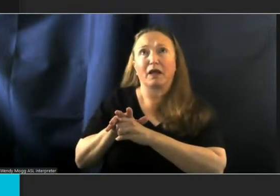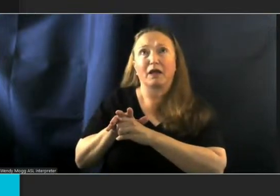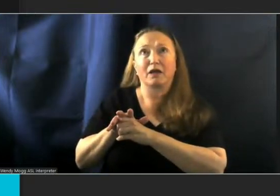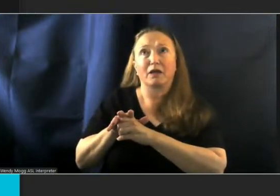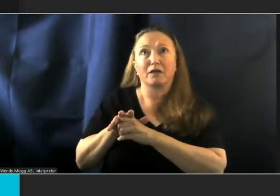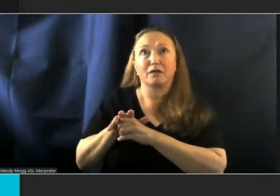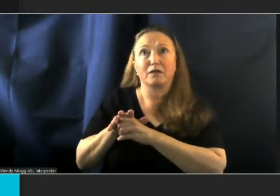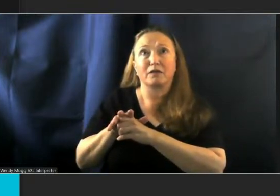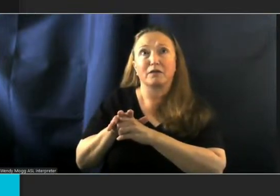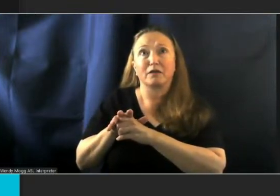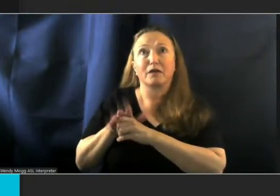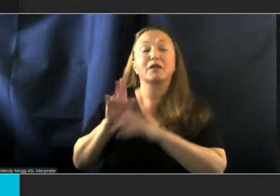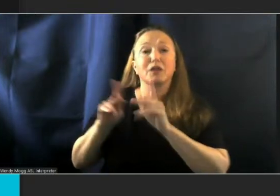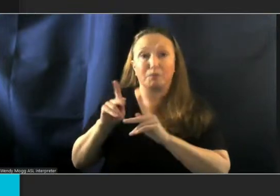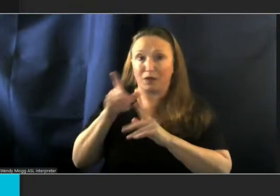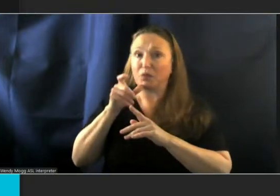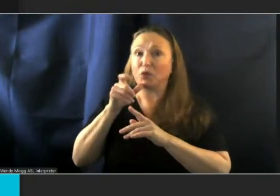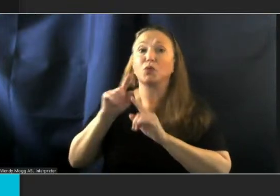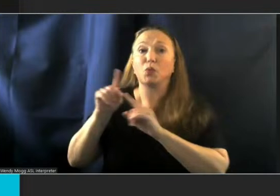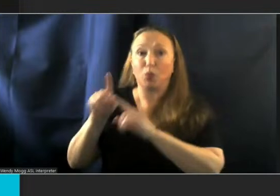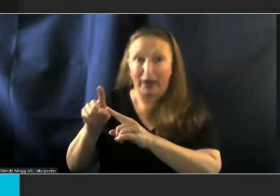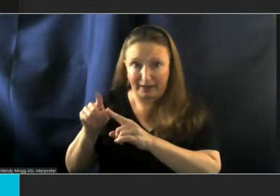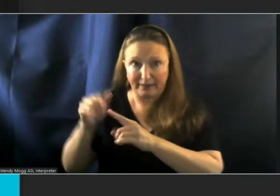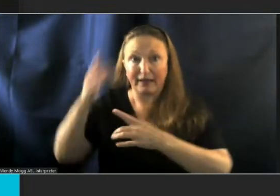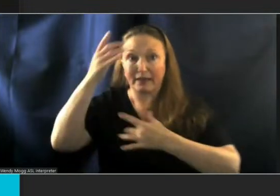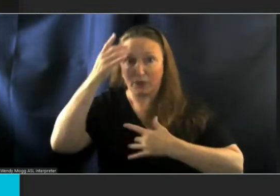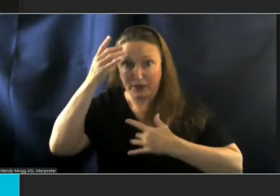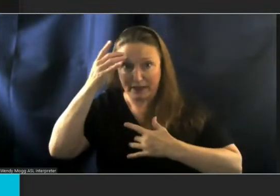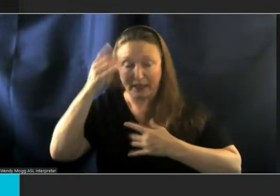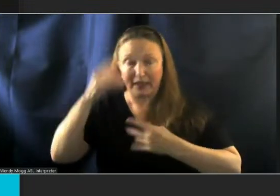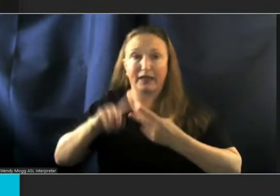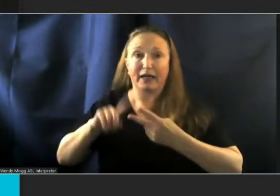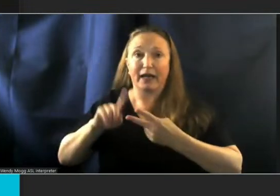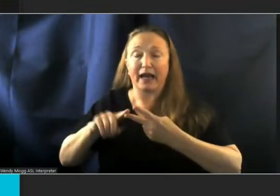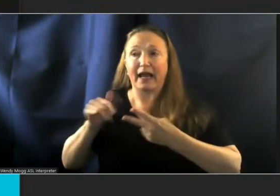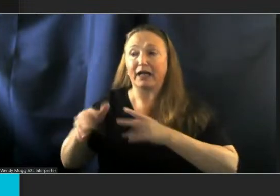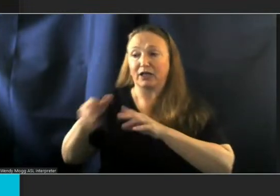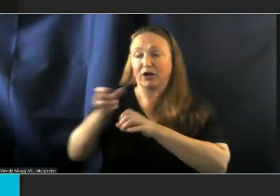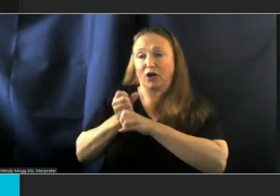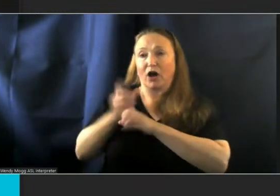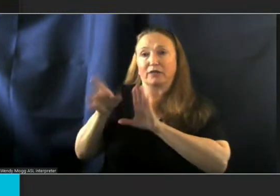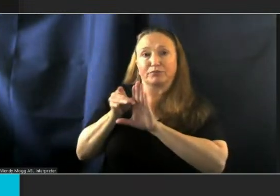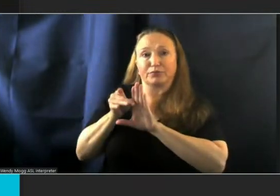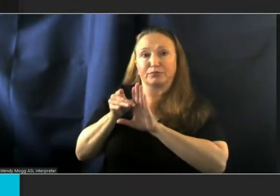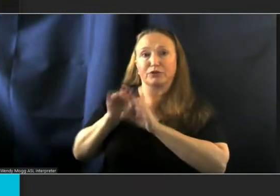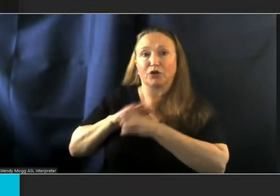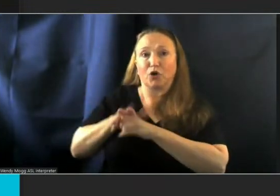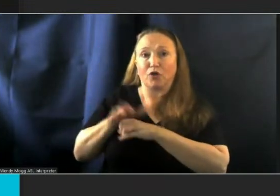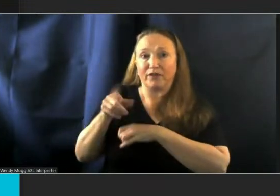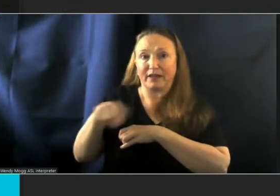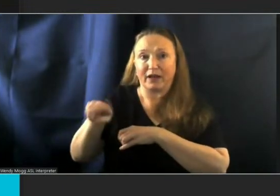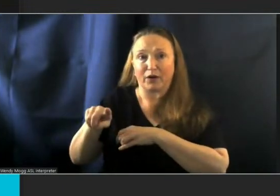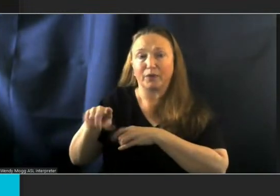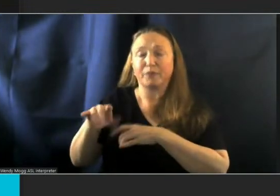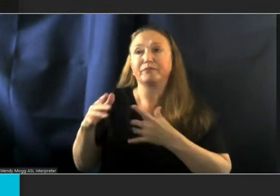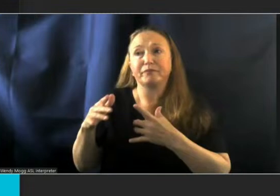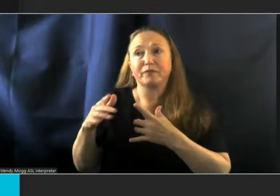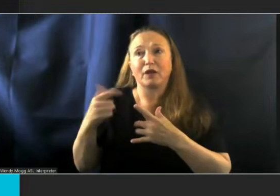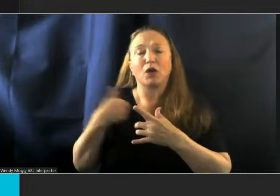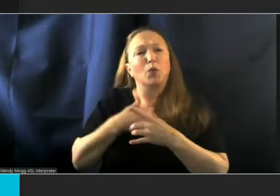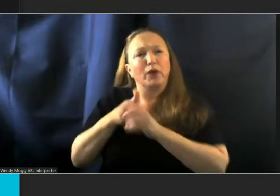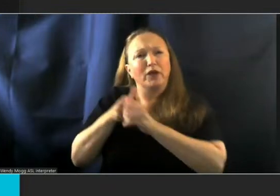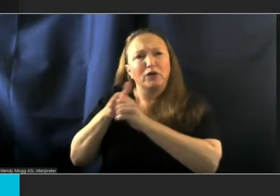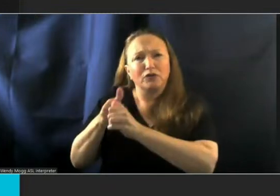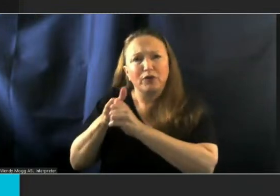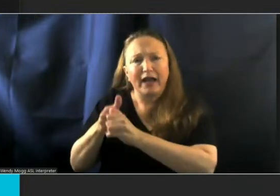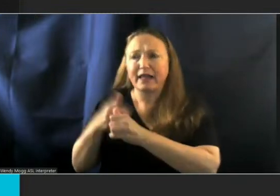the ones who went when they were infectious and the ones who got COVID likely at that event. But we were able to track that because of the cooperation of the public